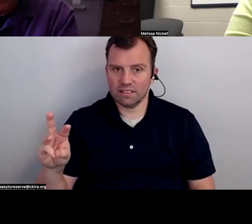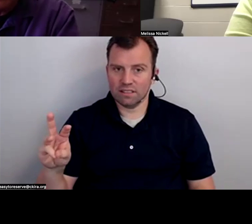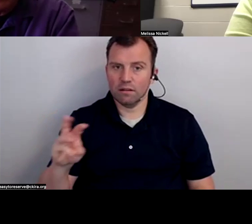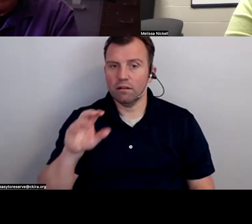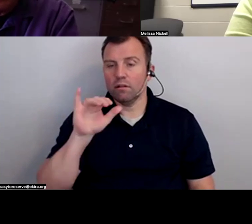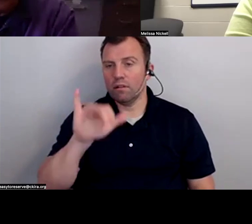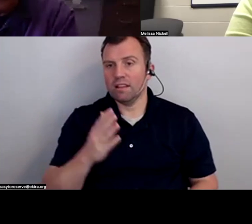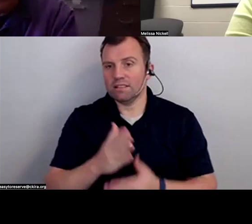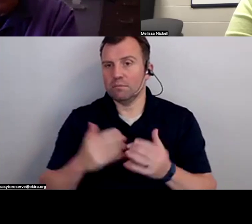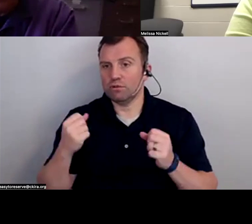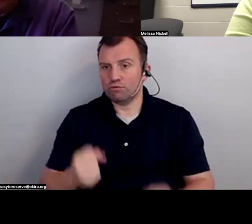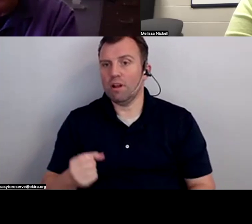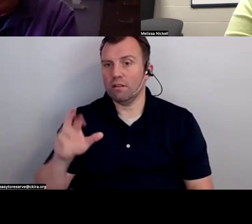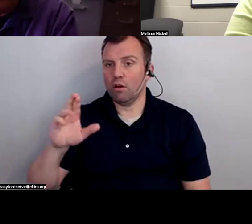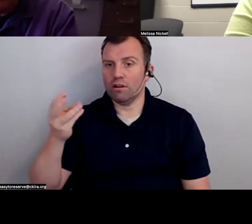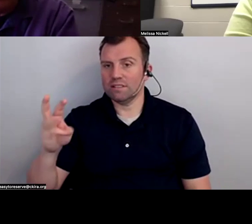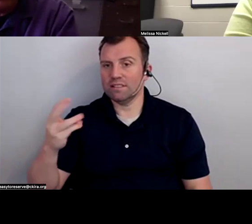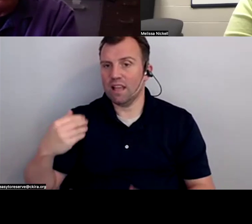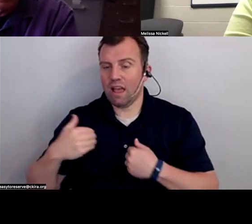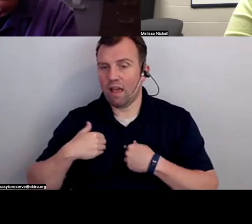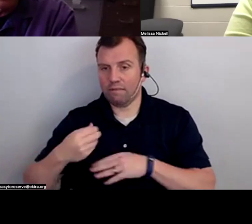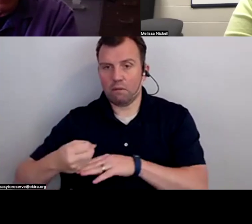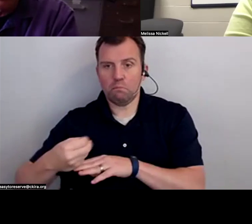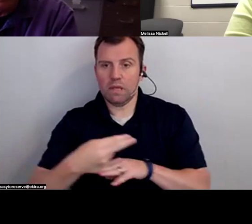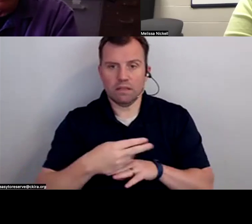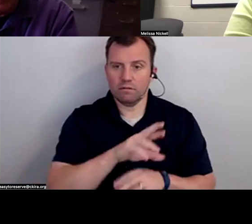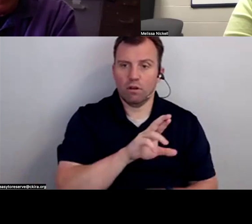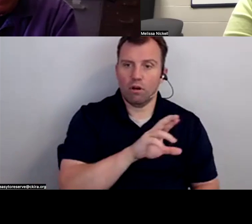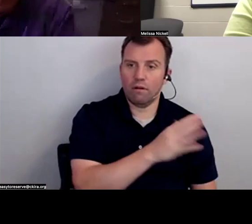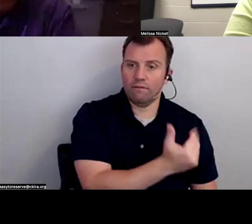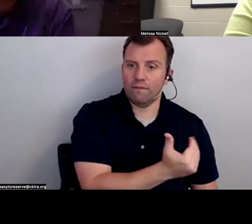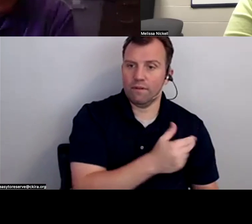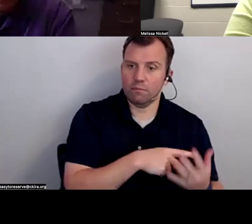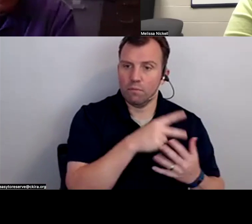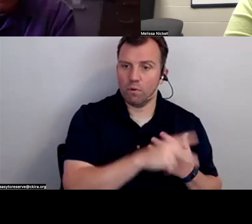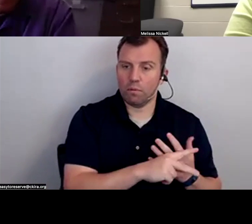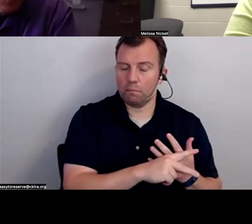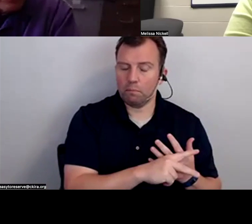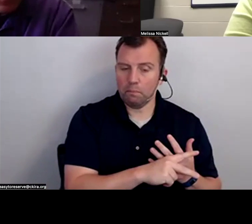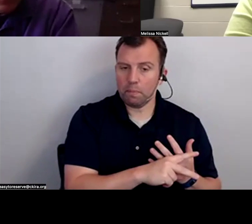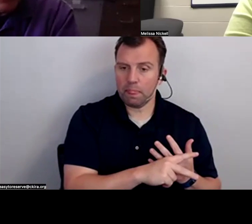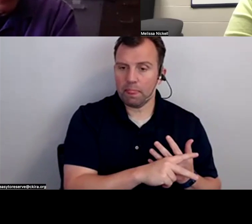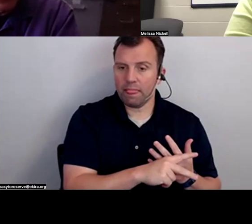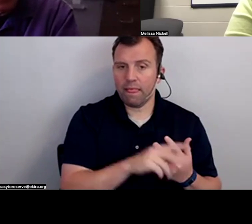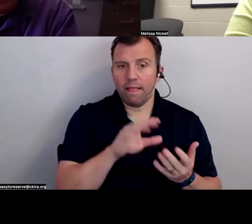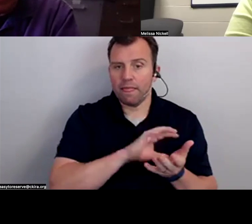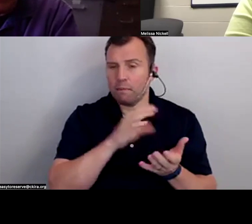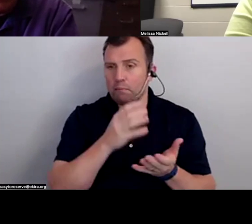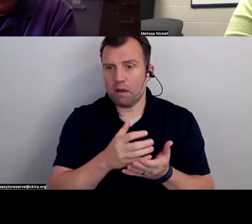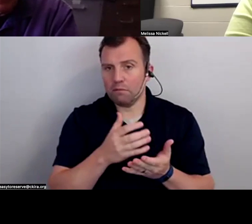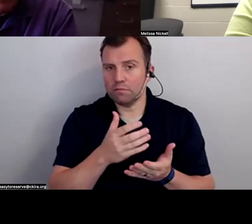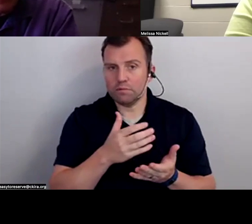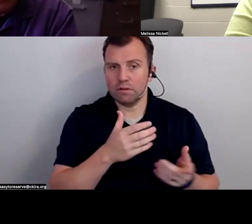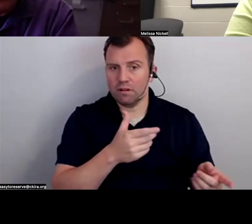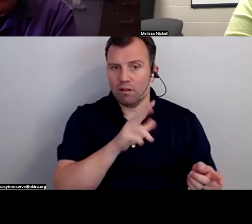real strengths that the R16 program has over the R15 program. And the amounts don't really change. It's